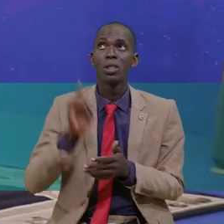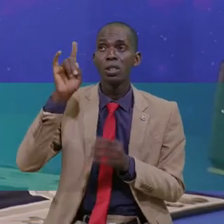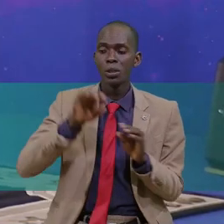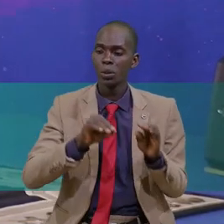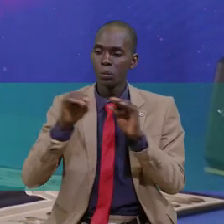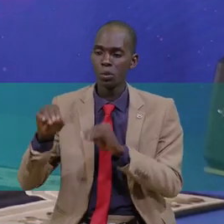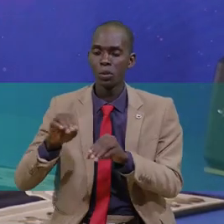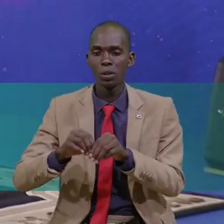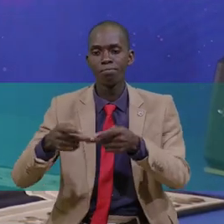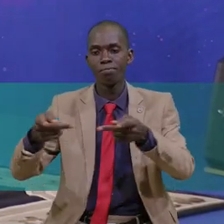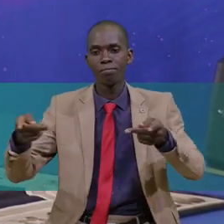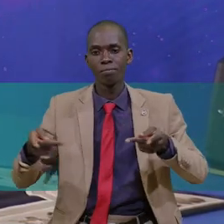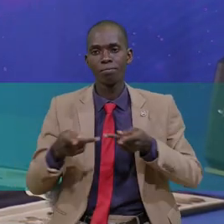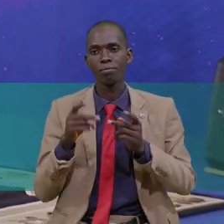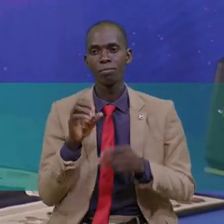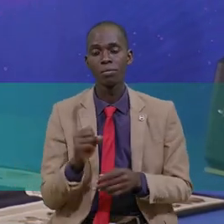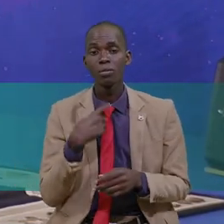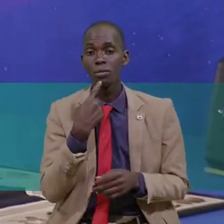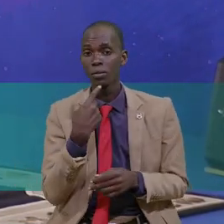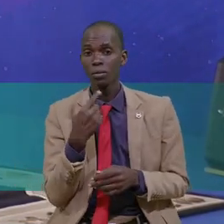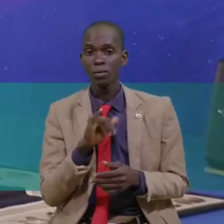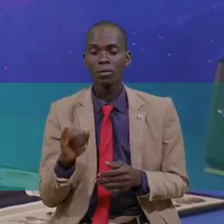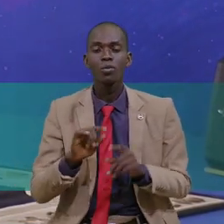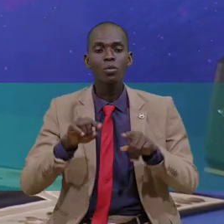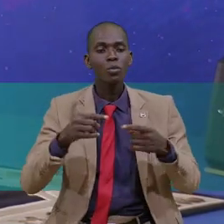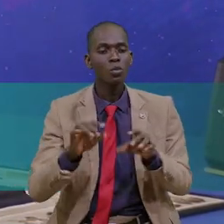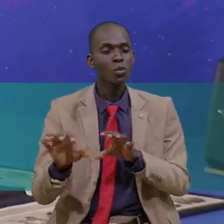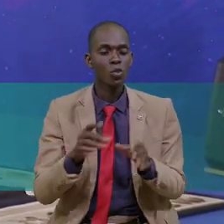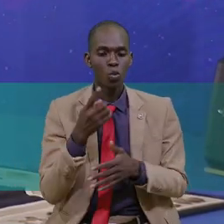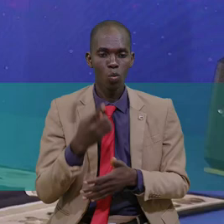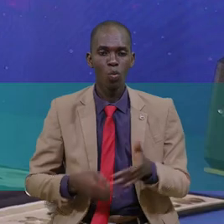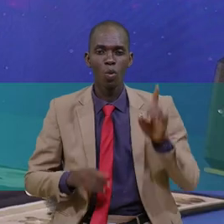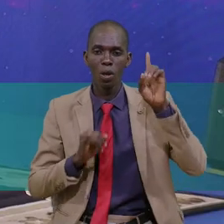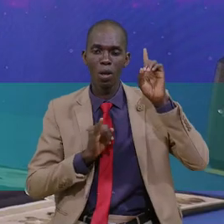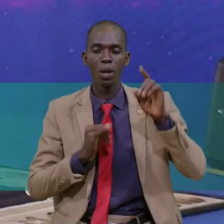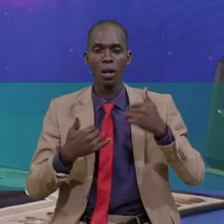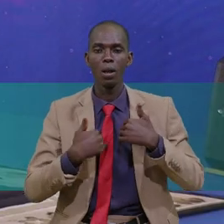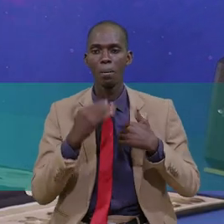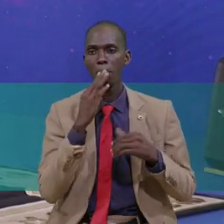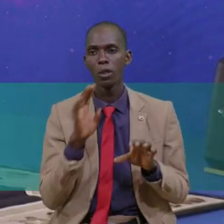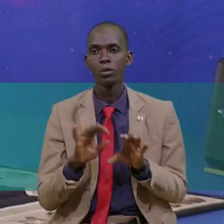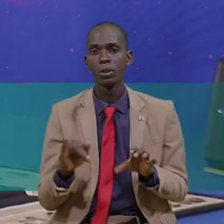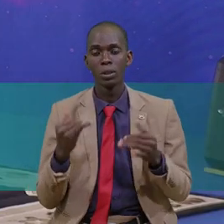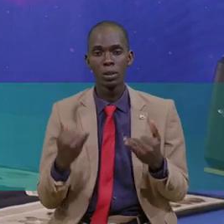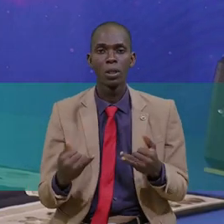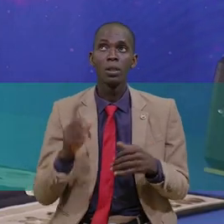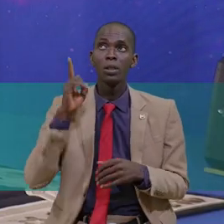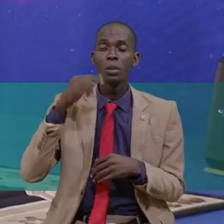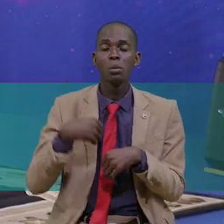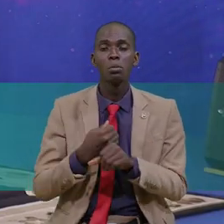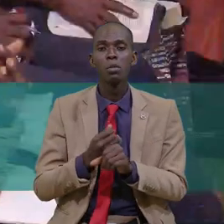go do what I have been doing. Then he makes us ambassadors of him